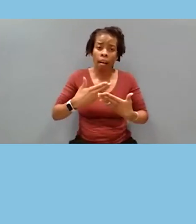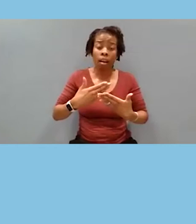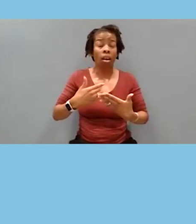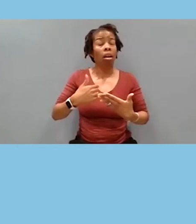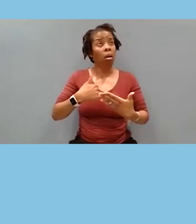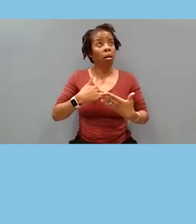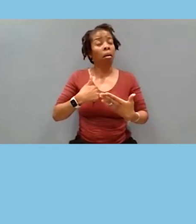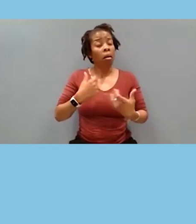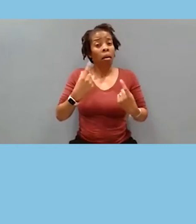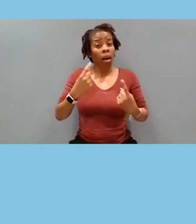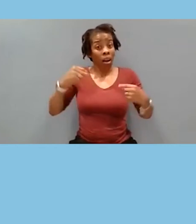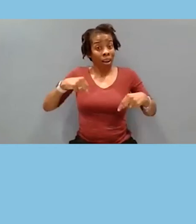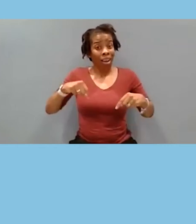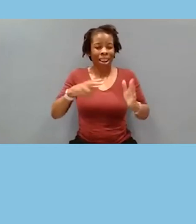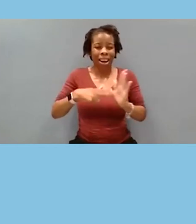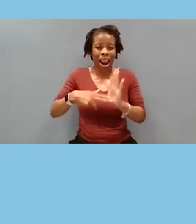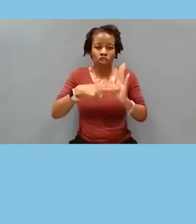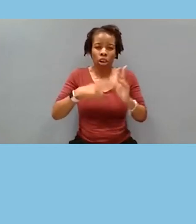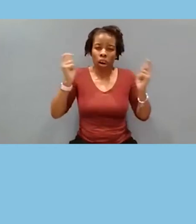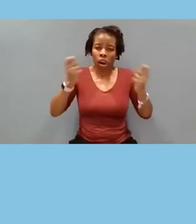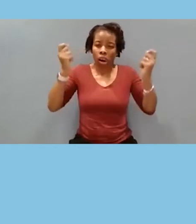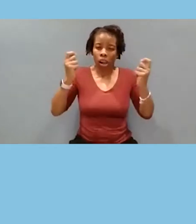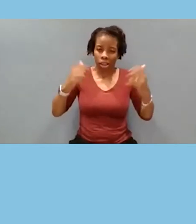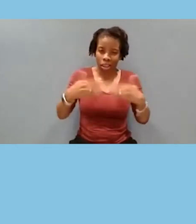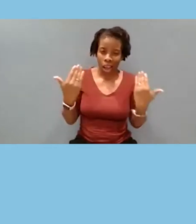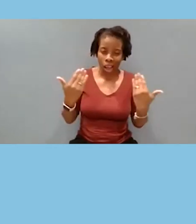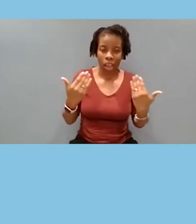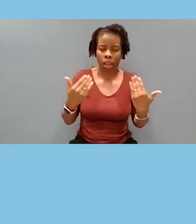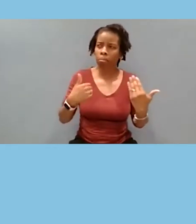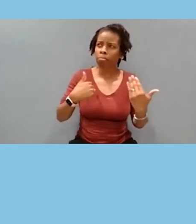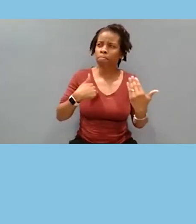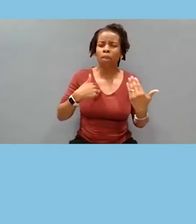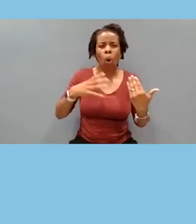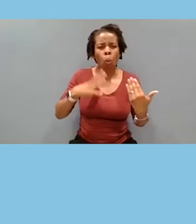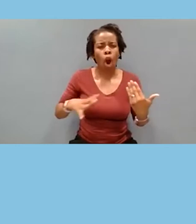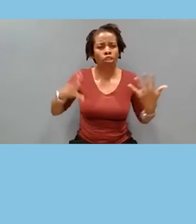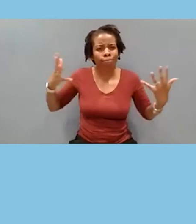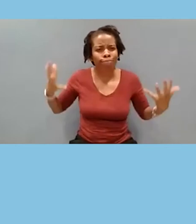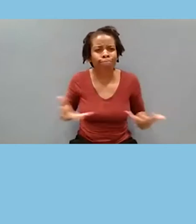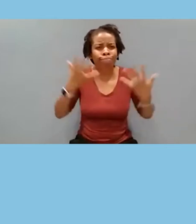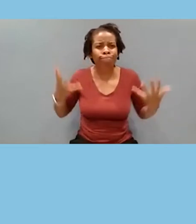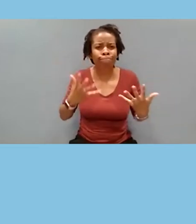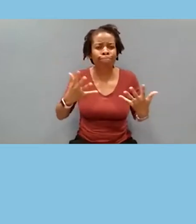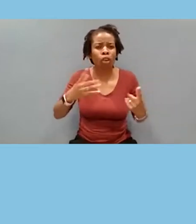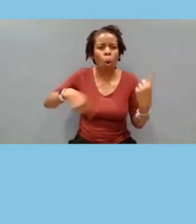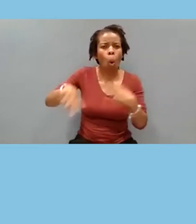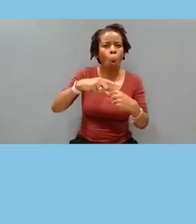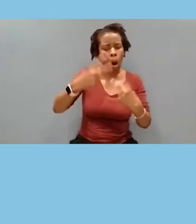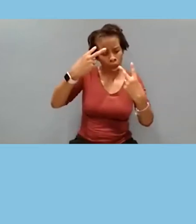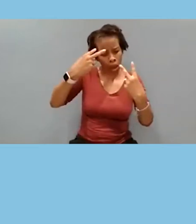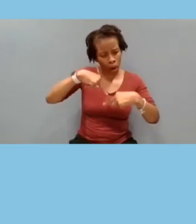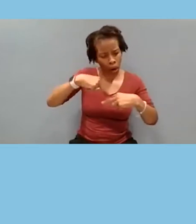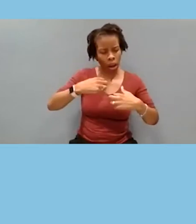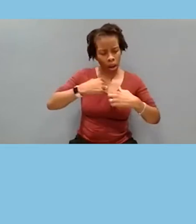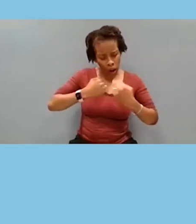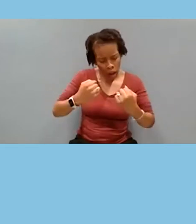Reconciliation is trying to nurture in us, is what Hannah called a cue to reappraisal. And I